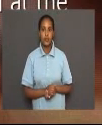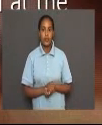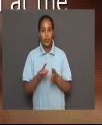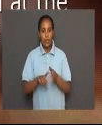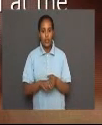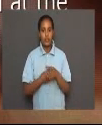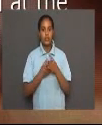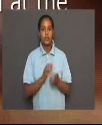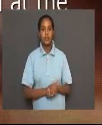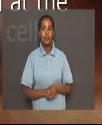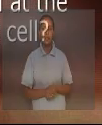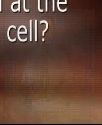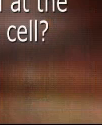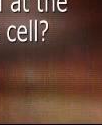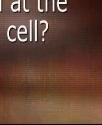Begin.